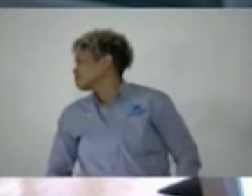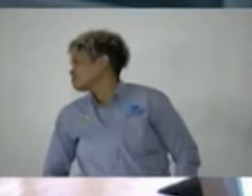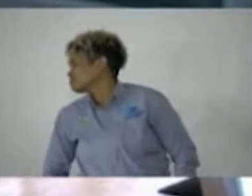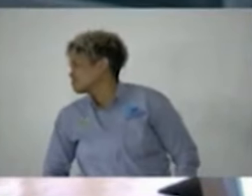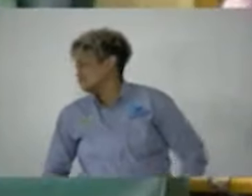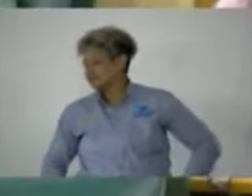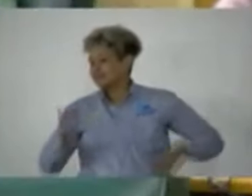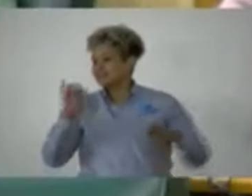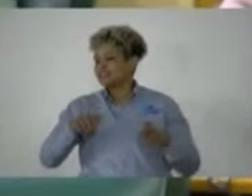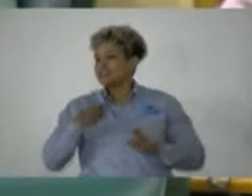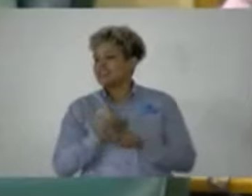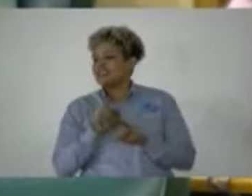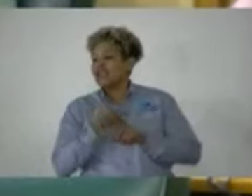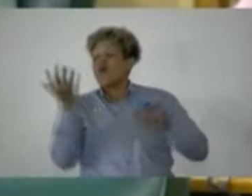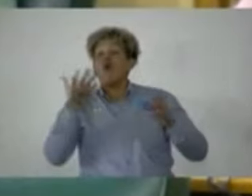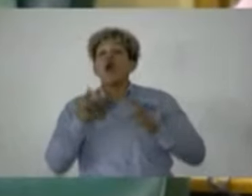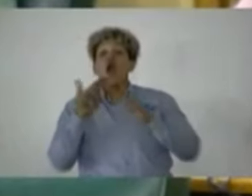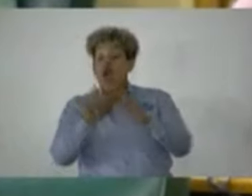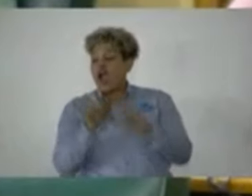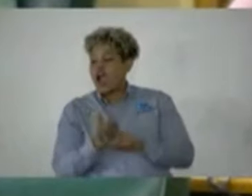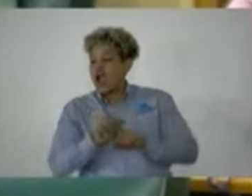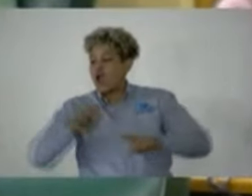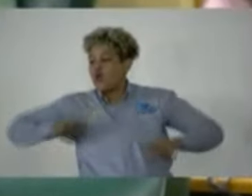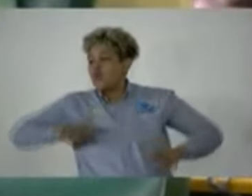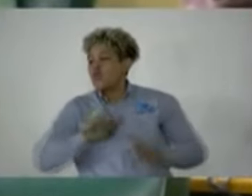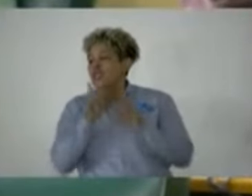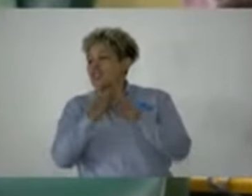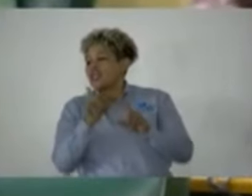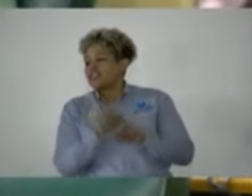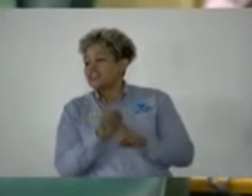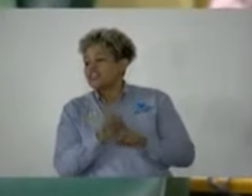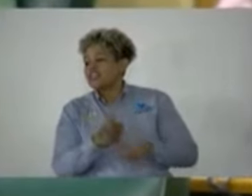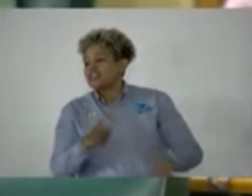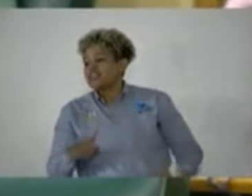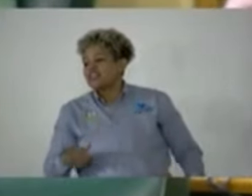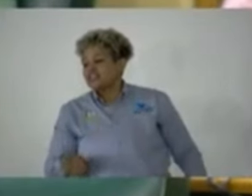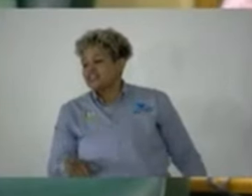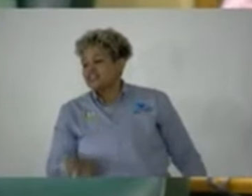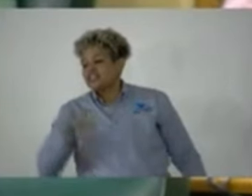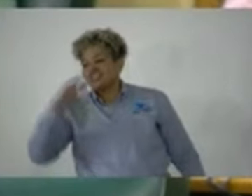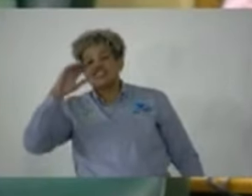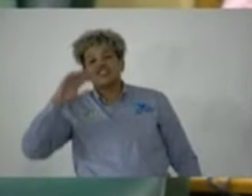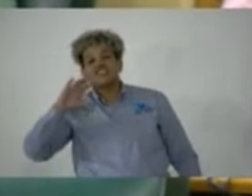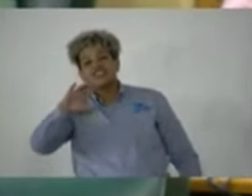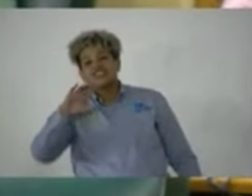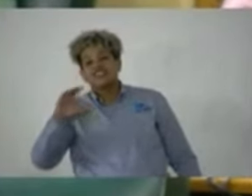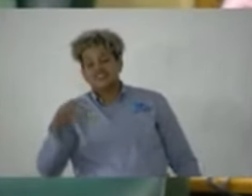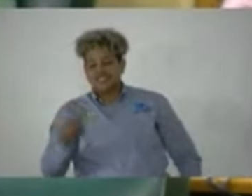That is an approach, Madam Speaker, that we call champagne socialists.